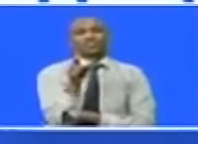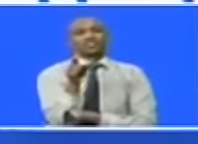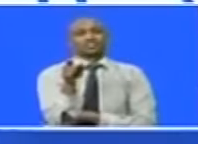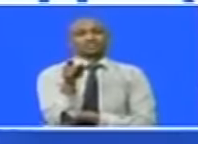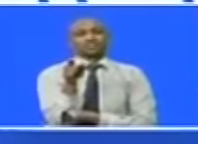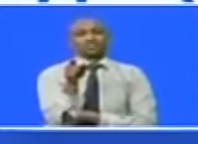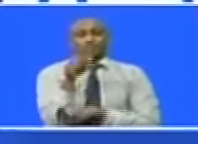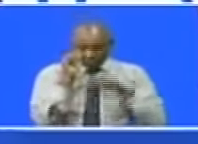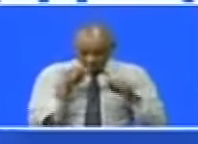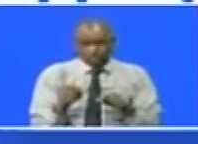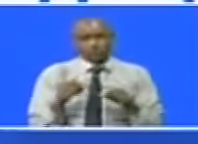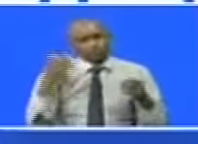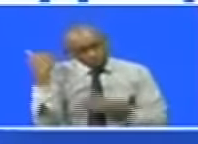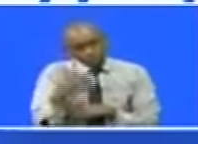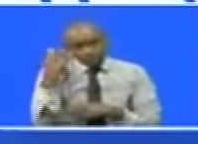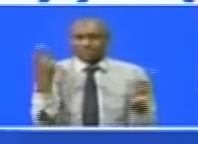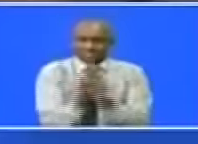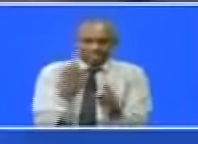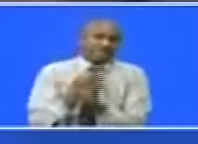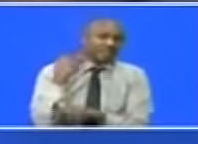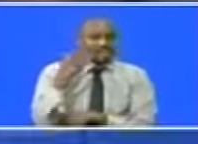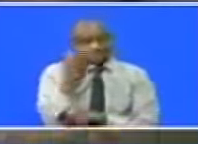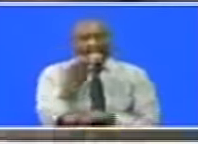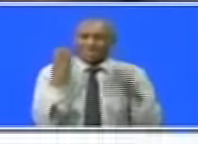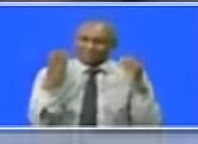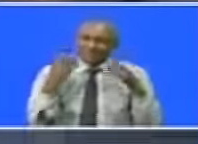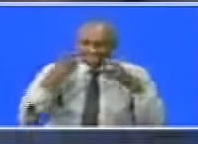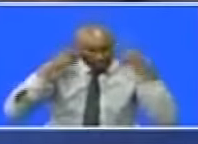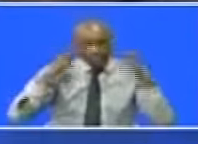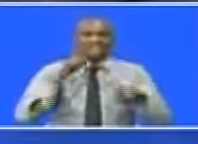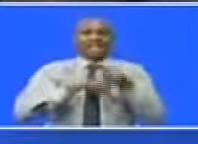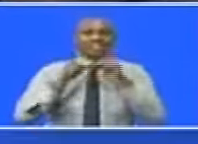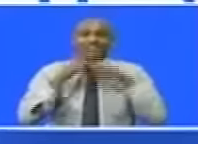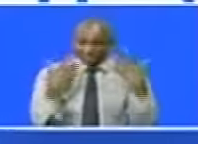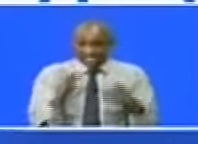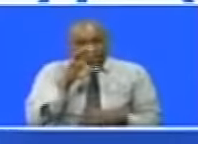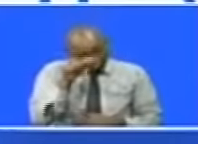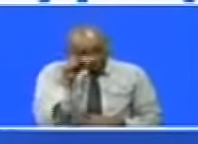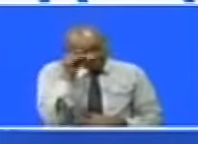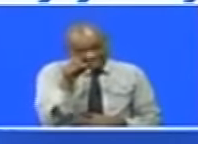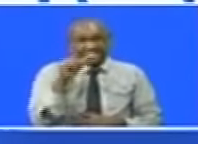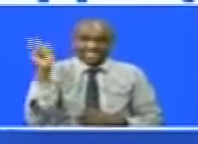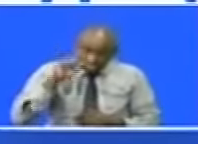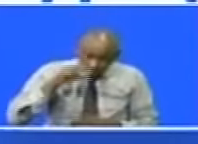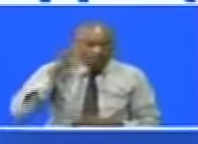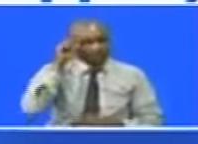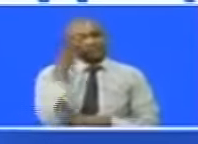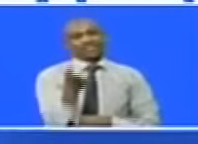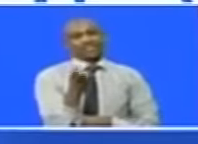to interdict lots of plots and arrest very many terrorists. The main thoroughfares of Nairobi and Mombasa,